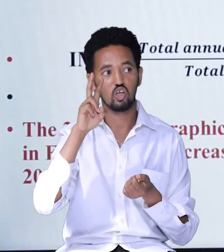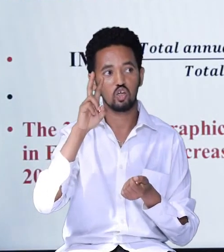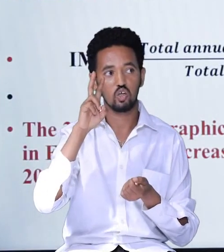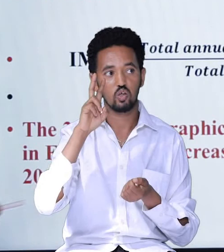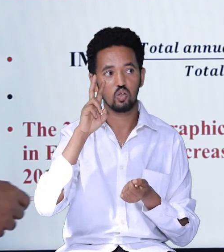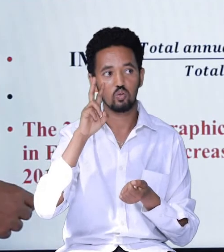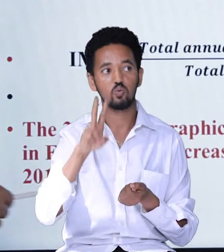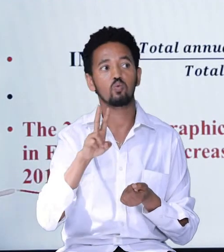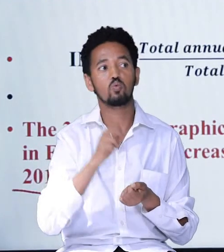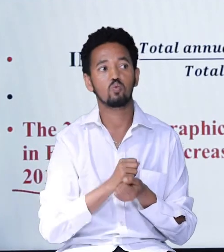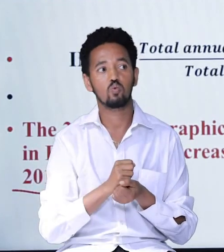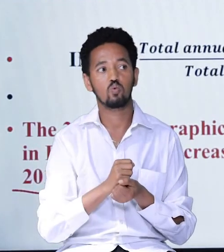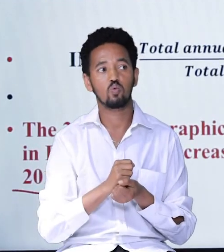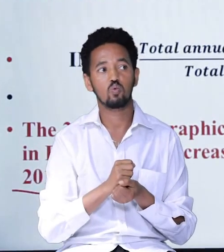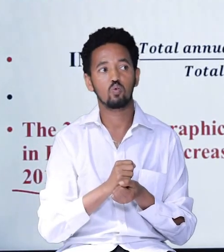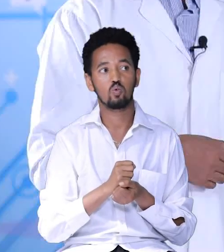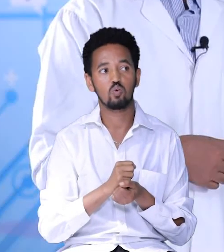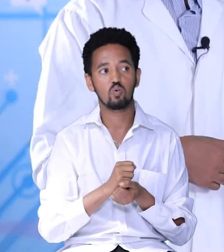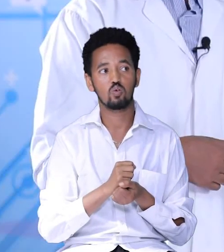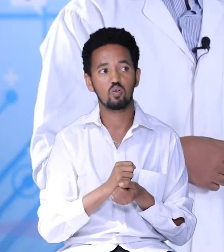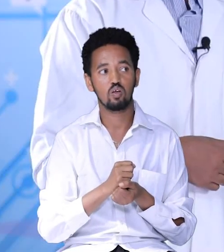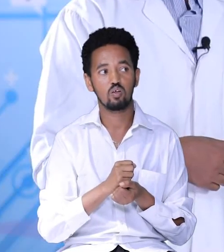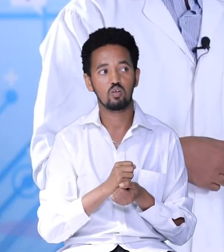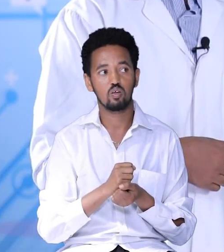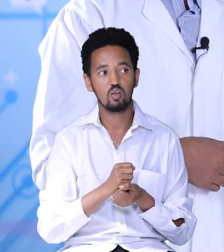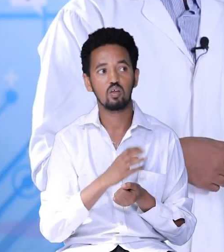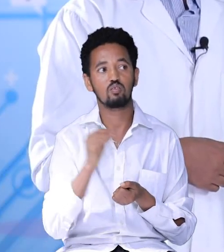48 in 2060.